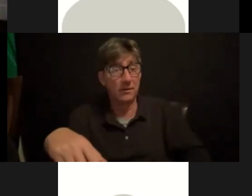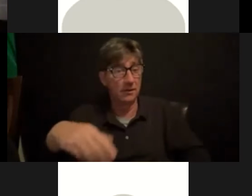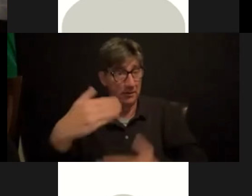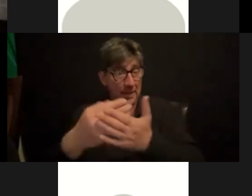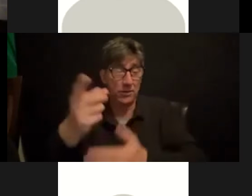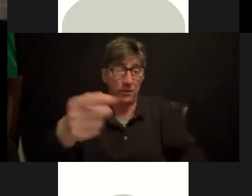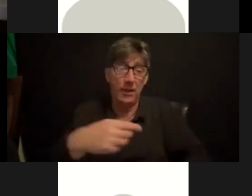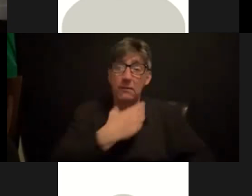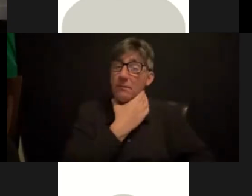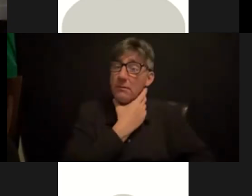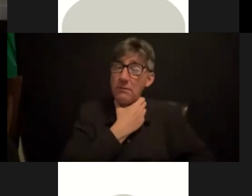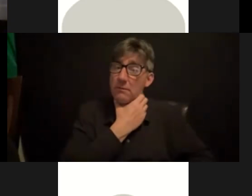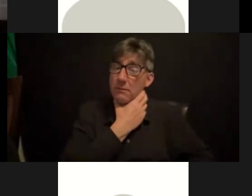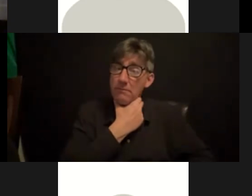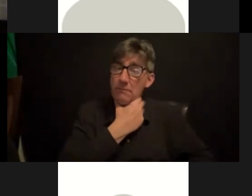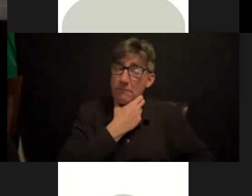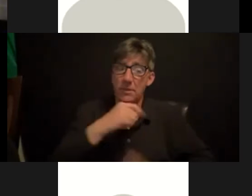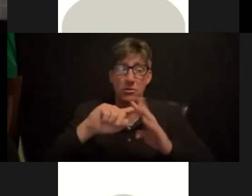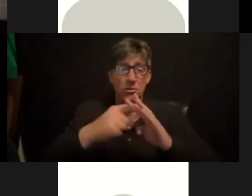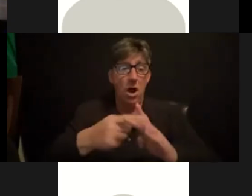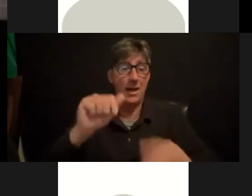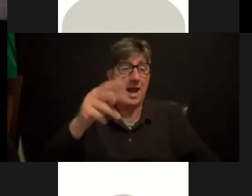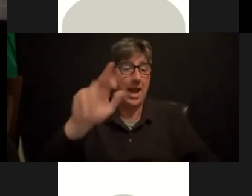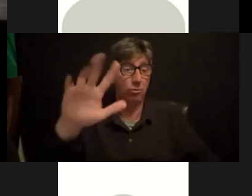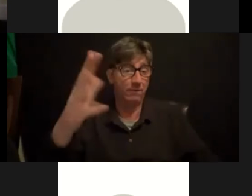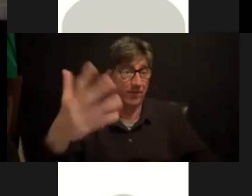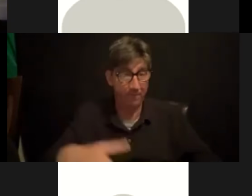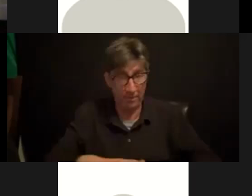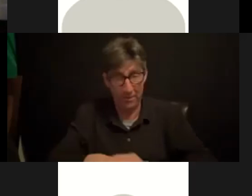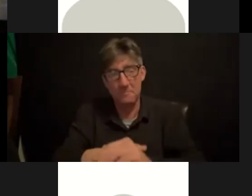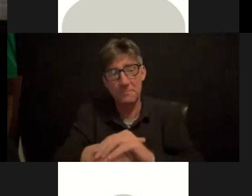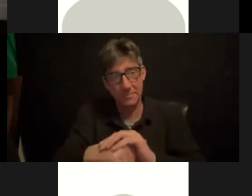in April 5th. Thank you, Rob.